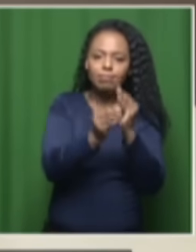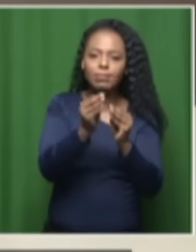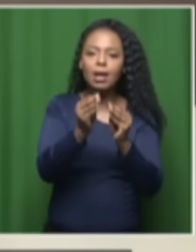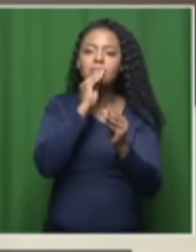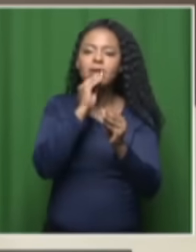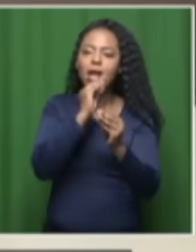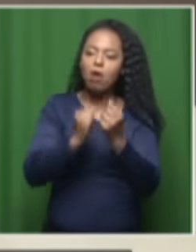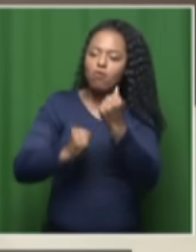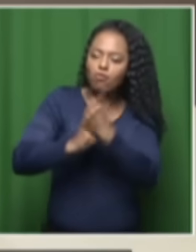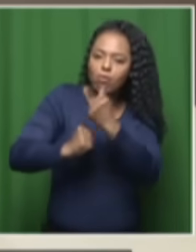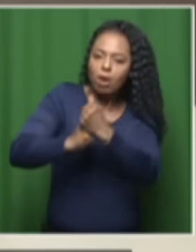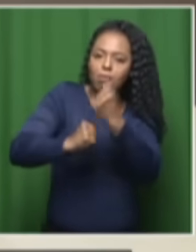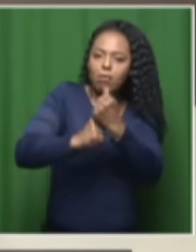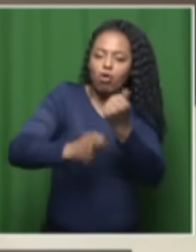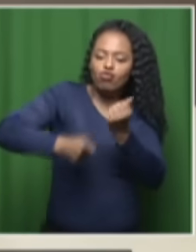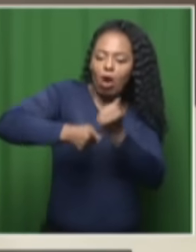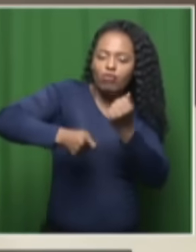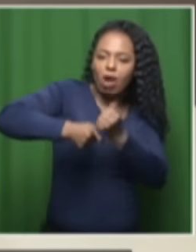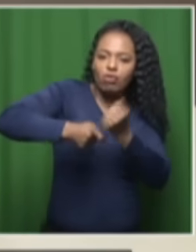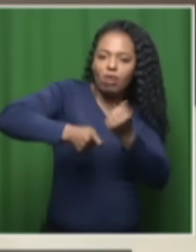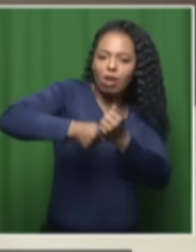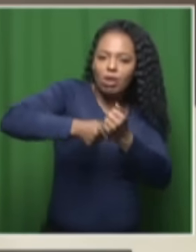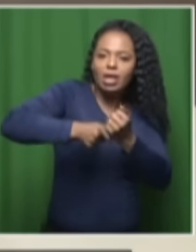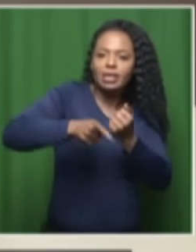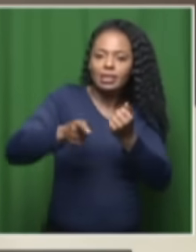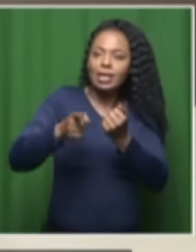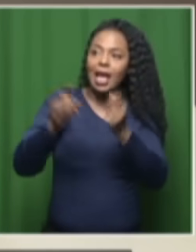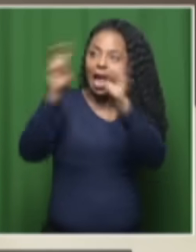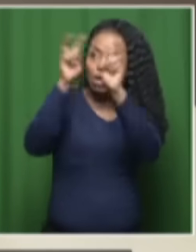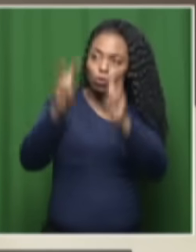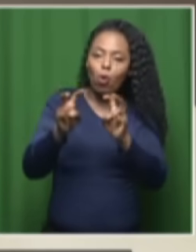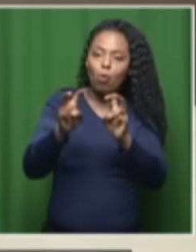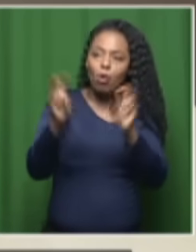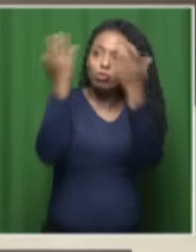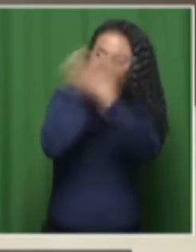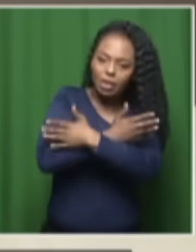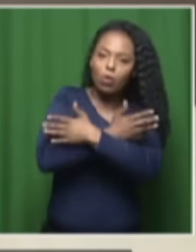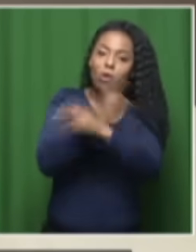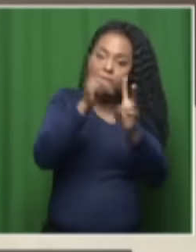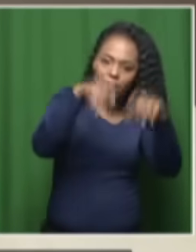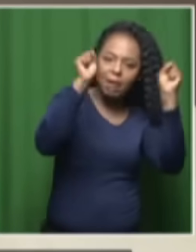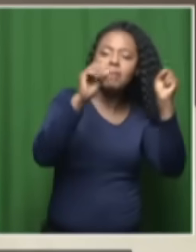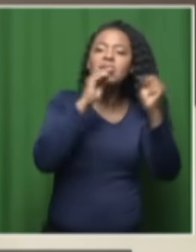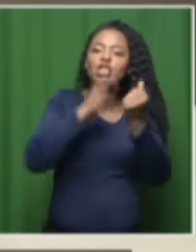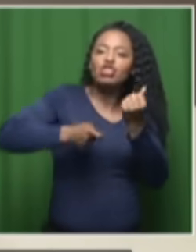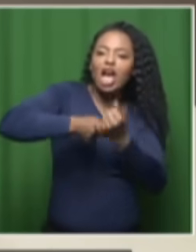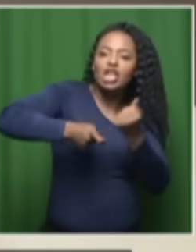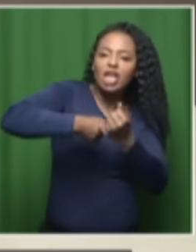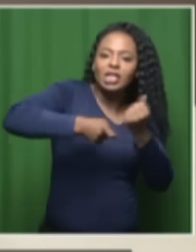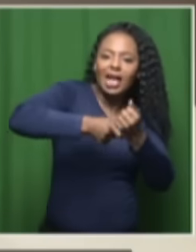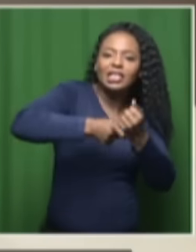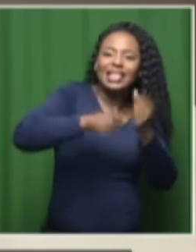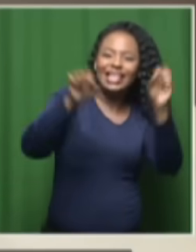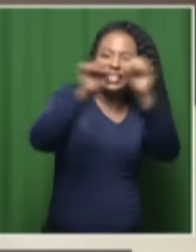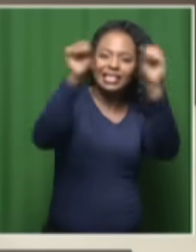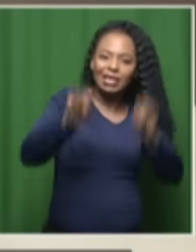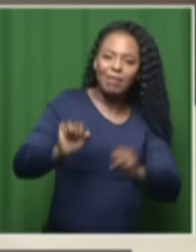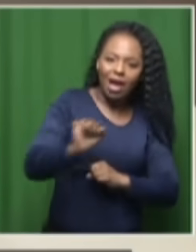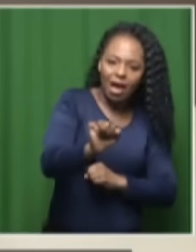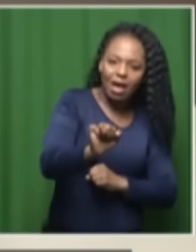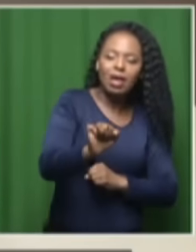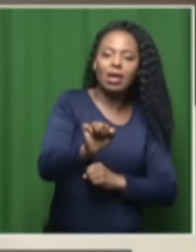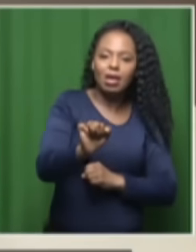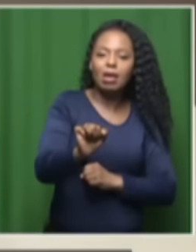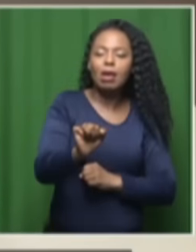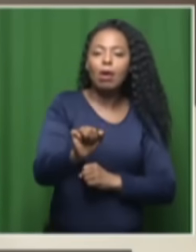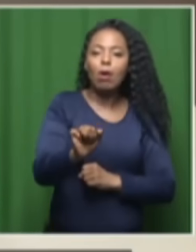our batteries at night, as it were. Eskom's filling its batteries at night by instituting load shedding. because you can only store